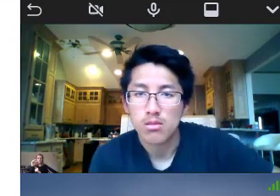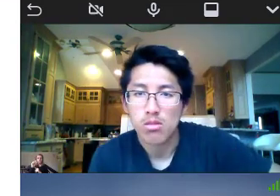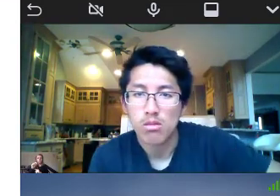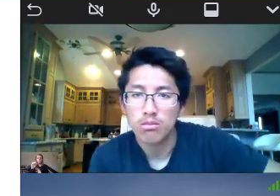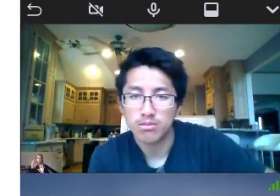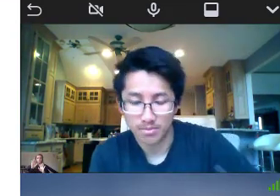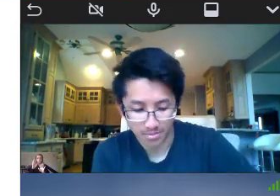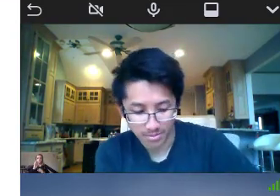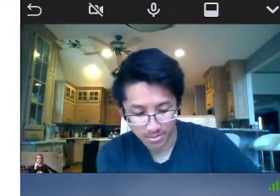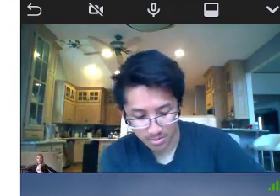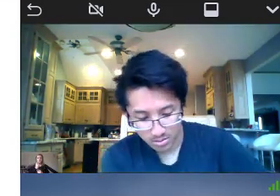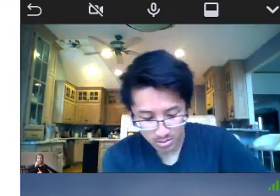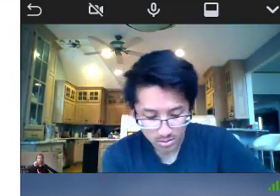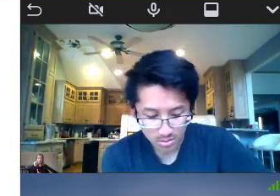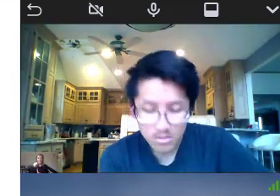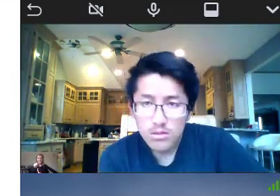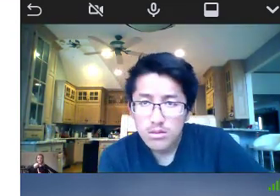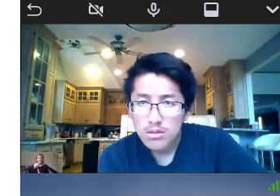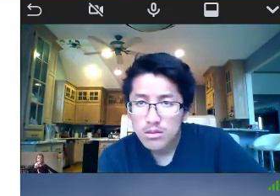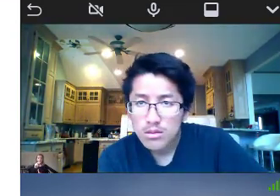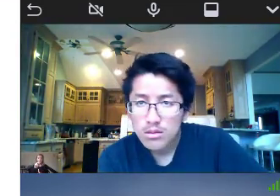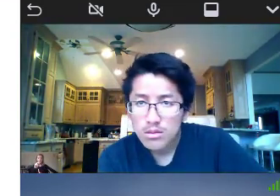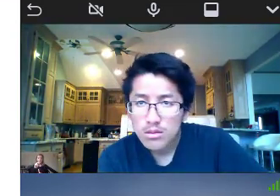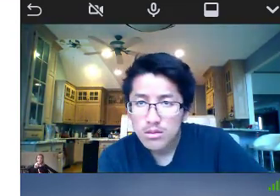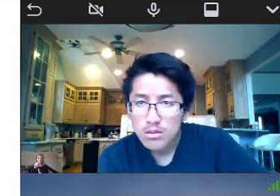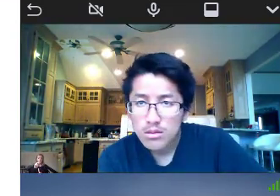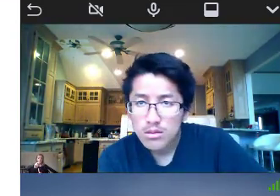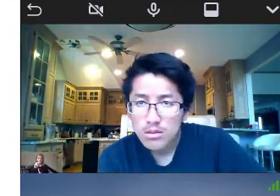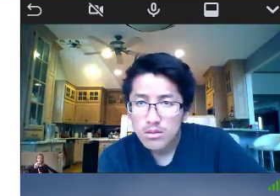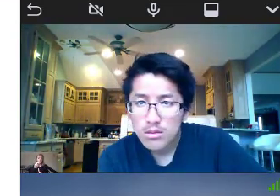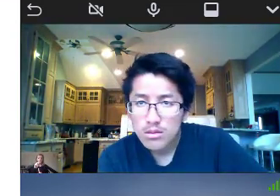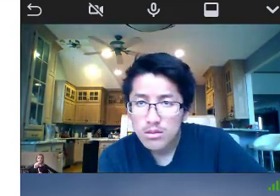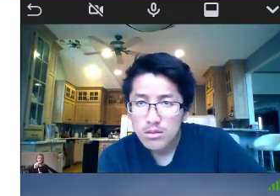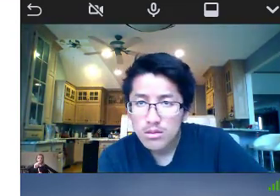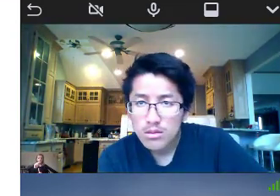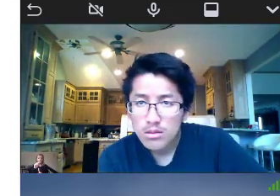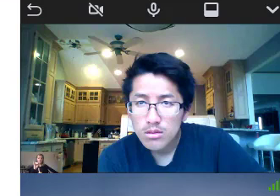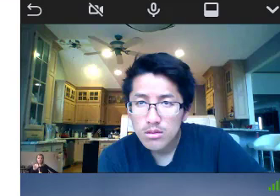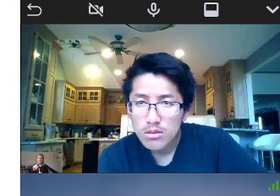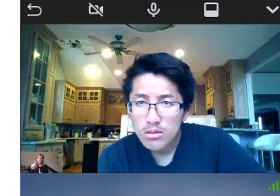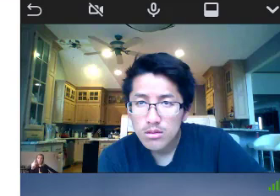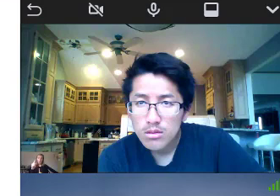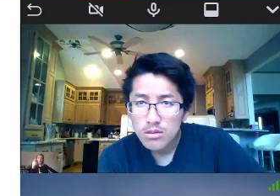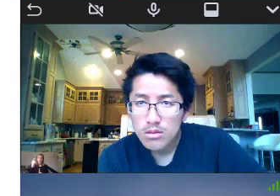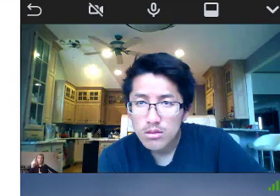is always to the power of 1/3. But then depending on what your Reynolds number is,